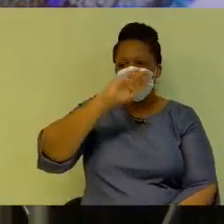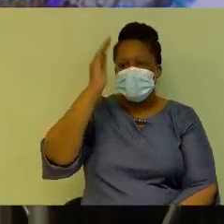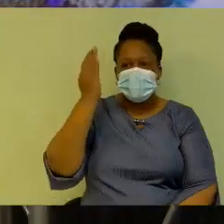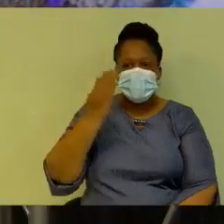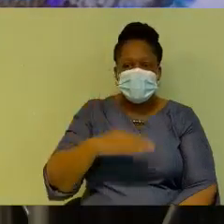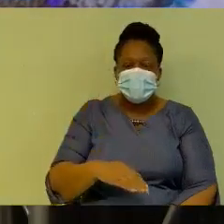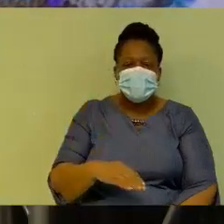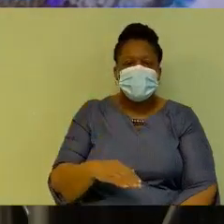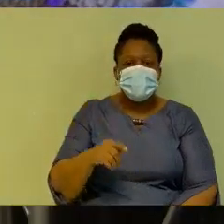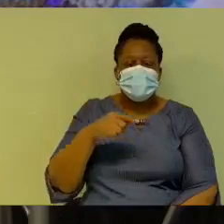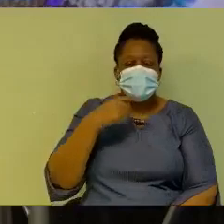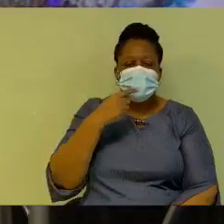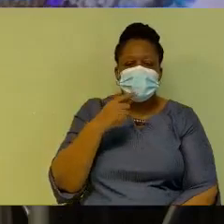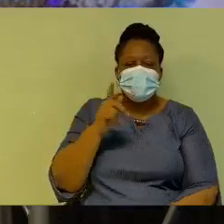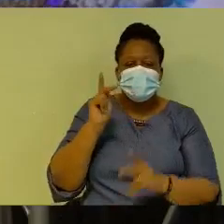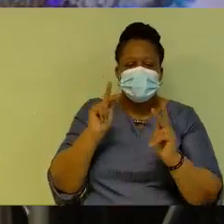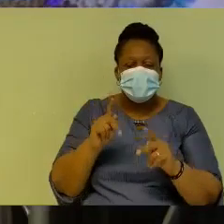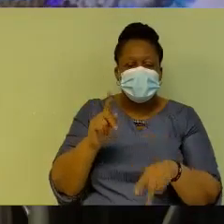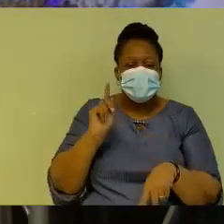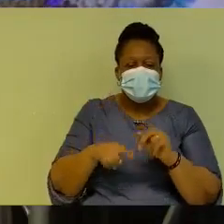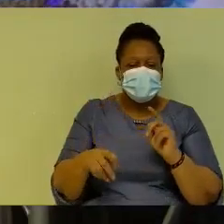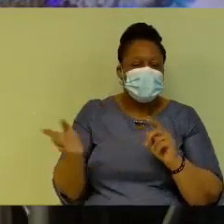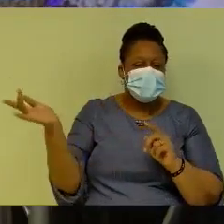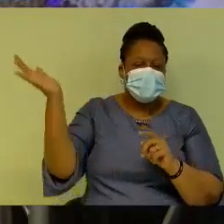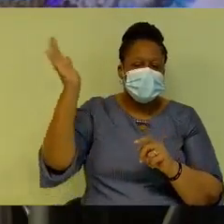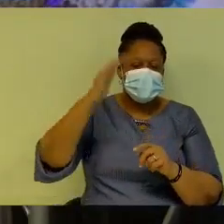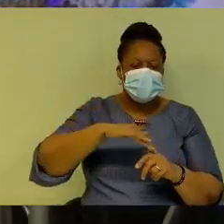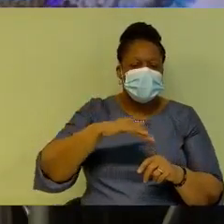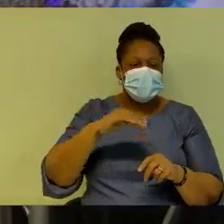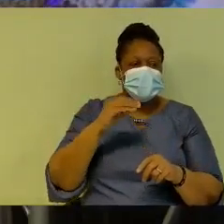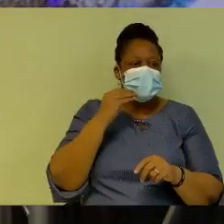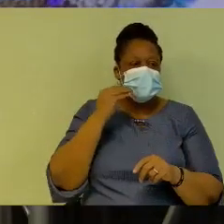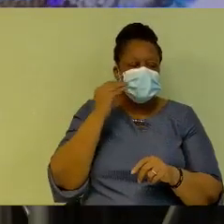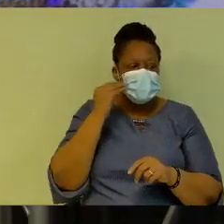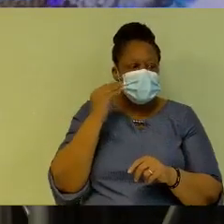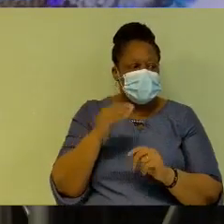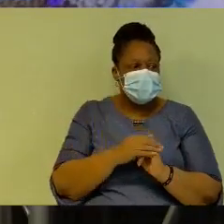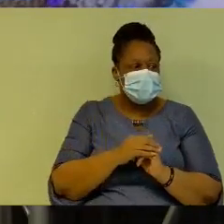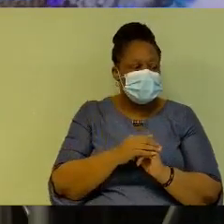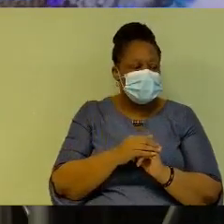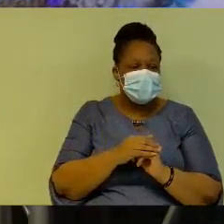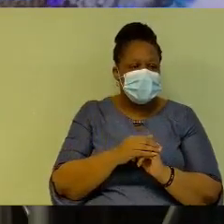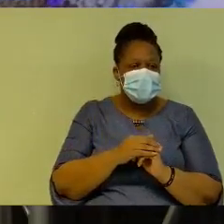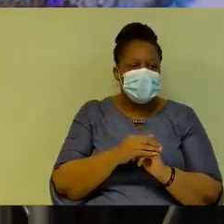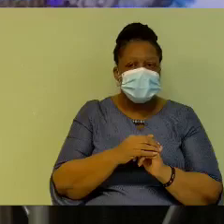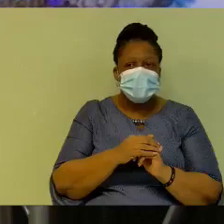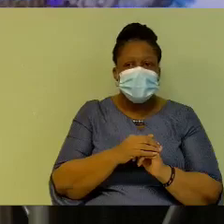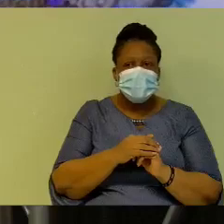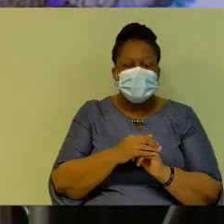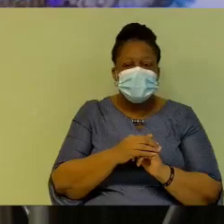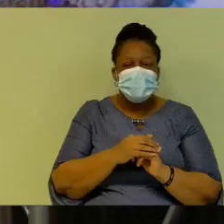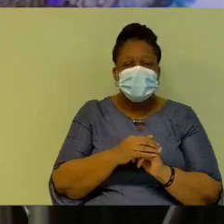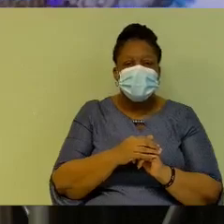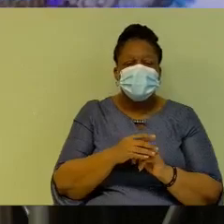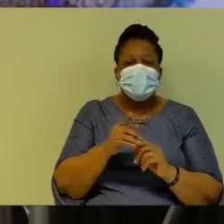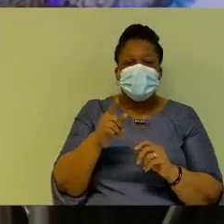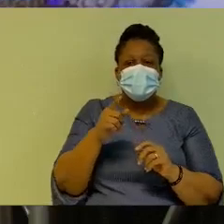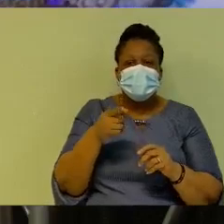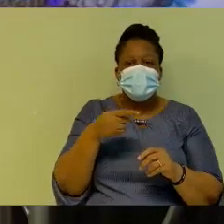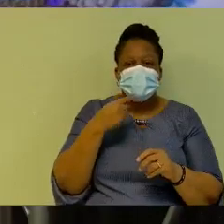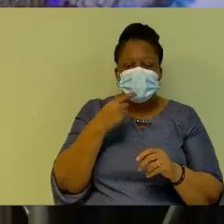and will never deny a citizen of this country the right to return home at any point. To be precise, we have